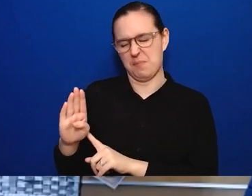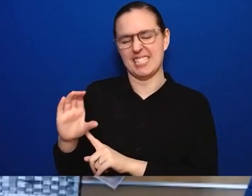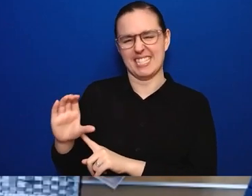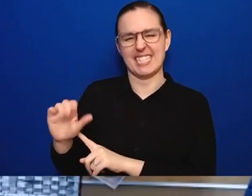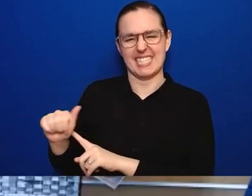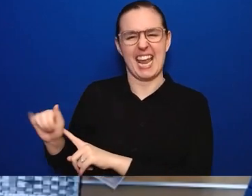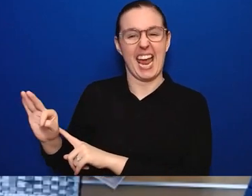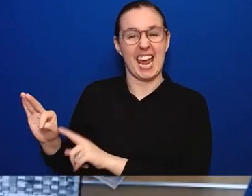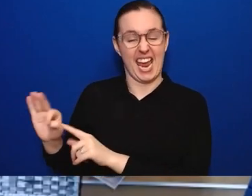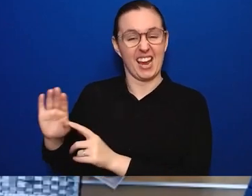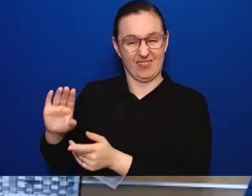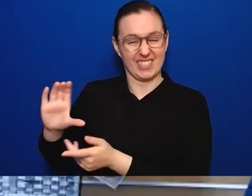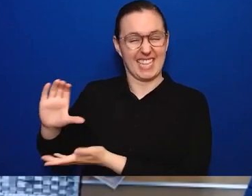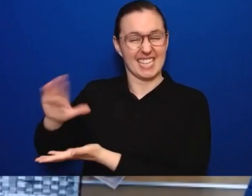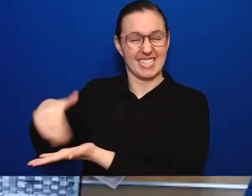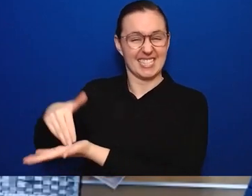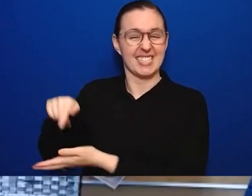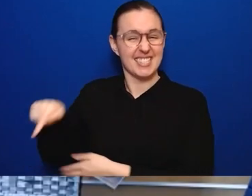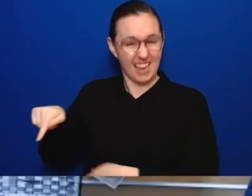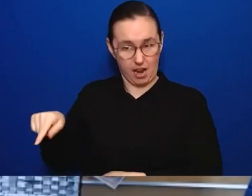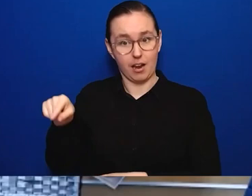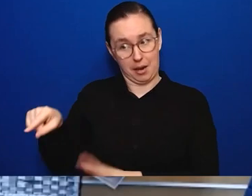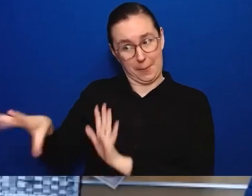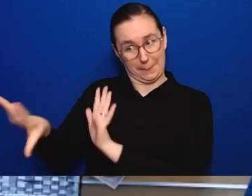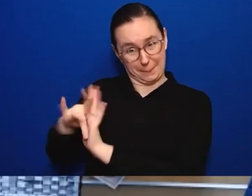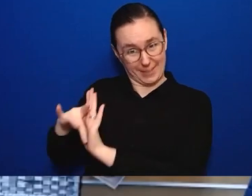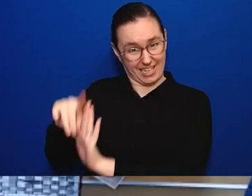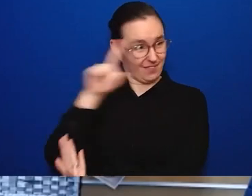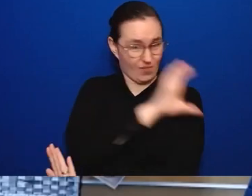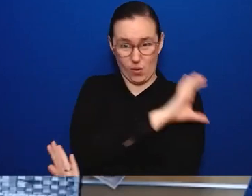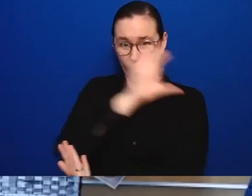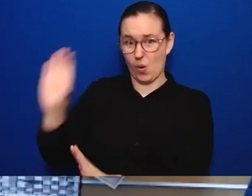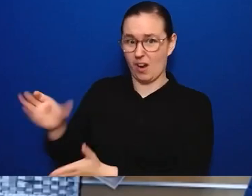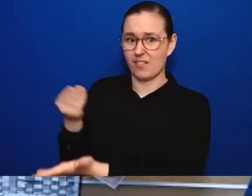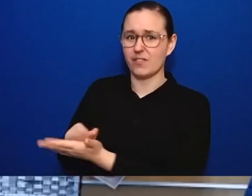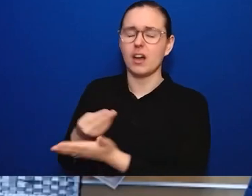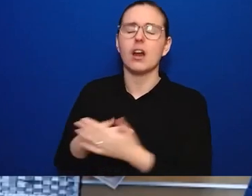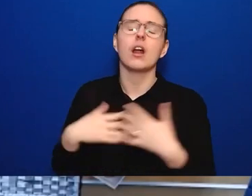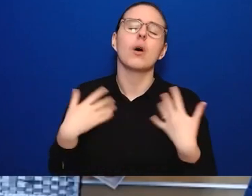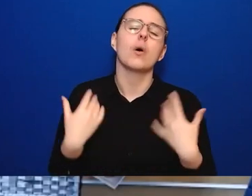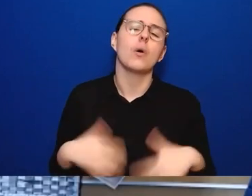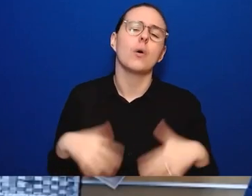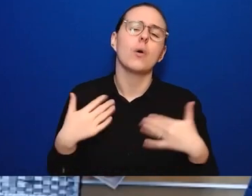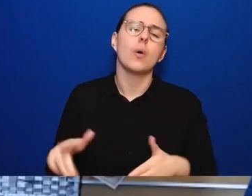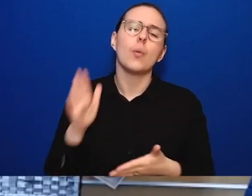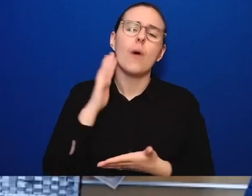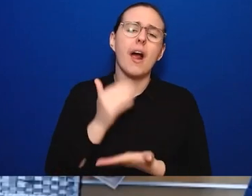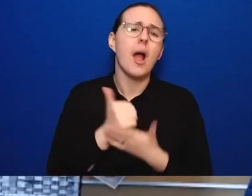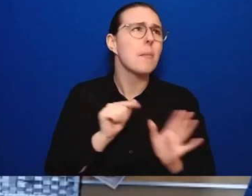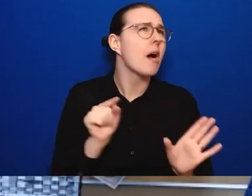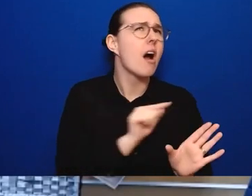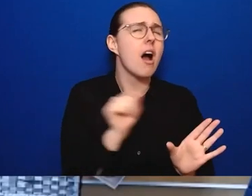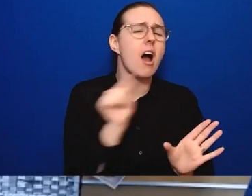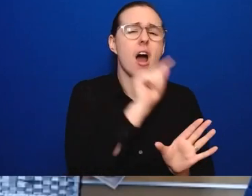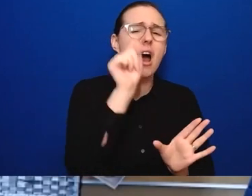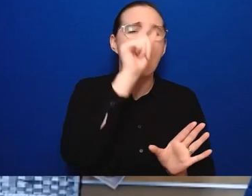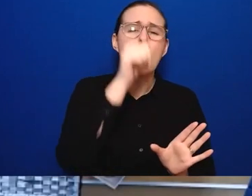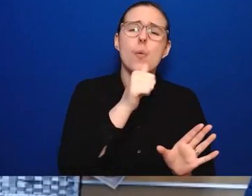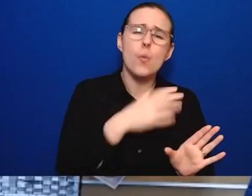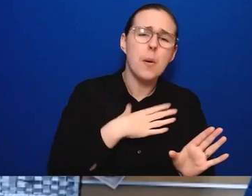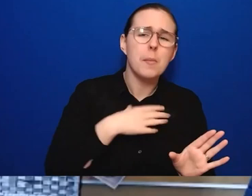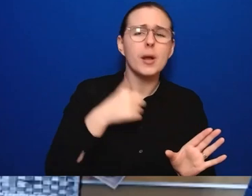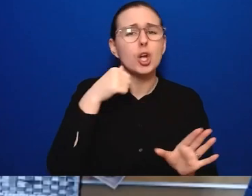on and off reserve, to bring Indigenous women and girls together in a safe environment to give voice to issues